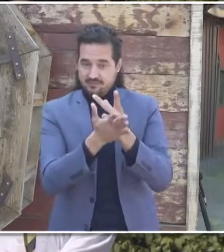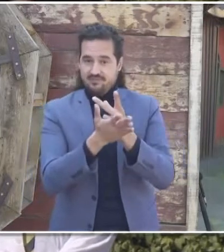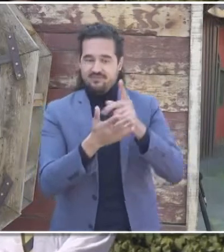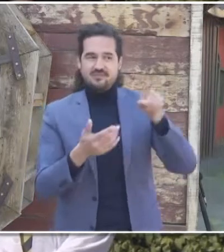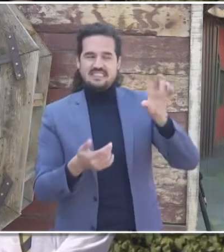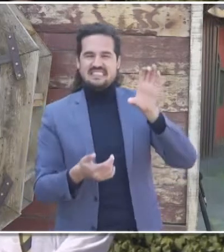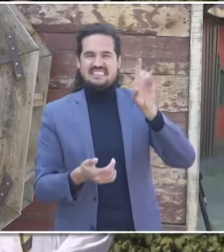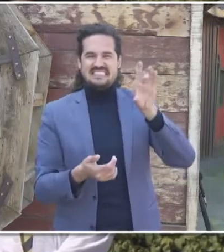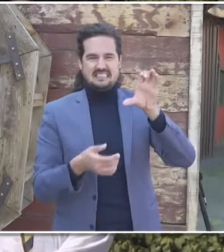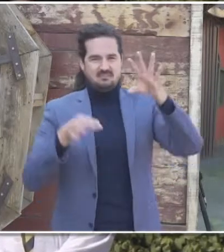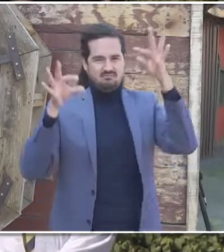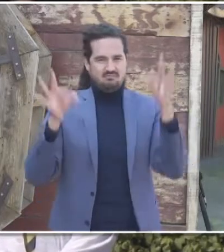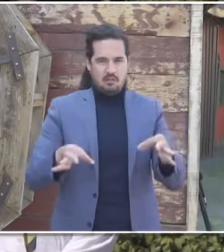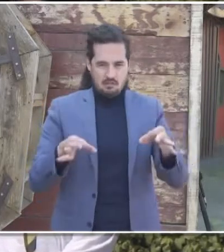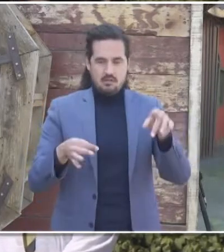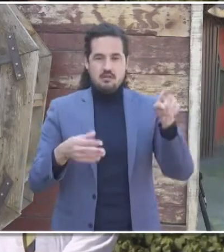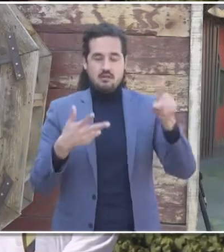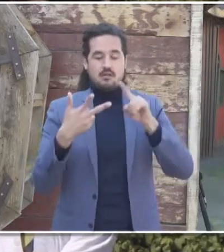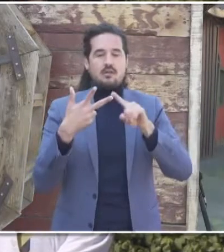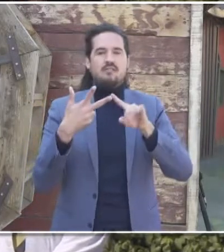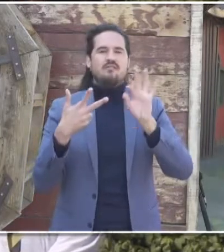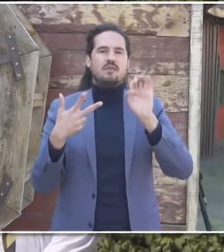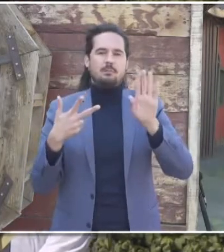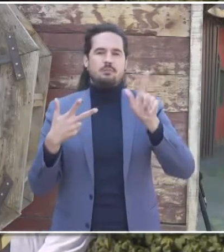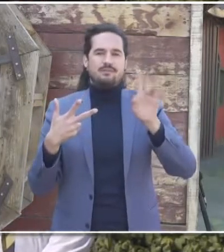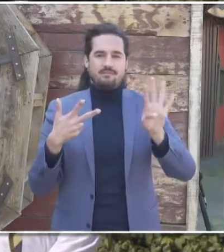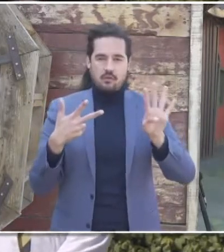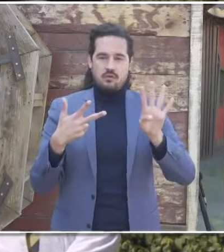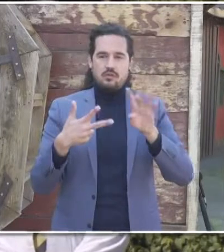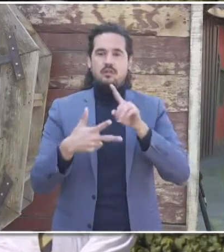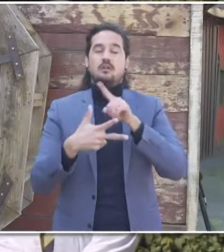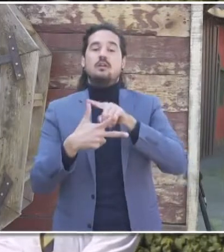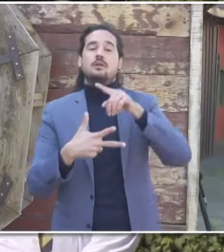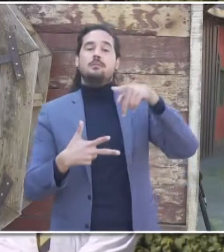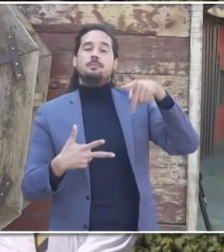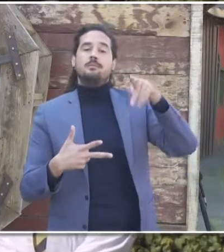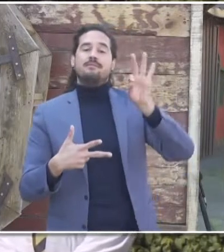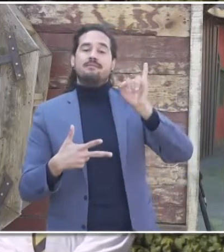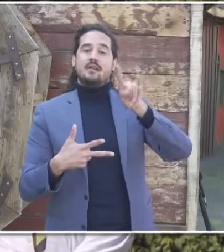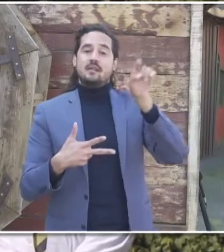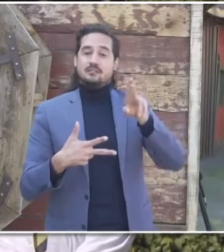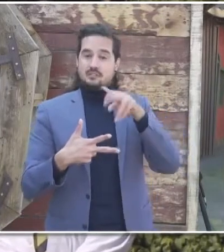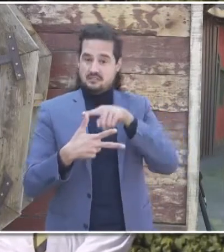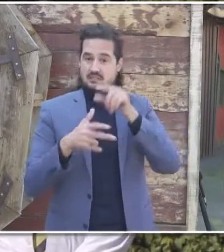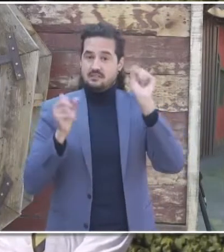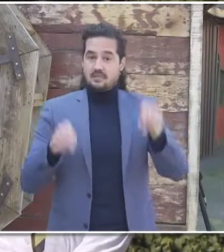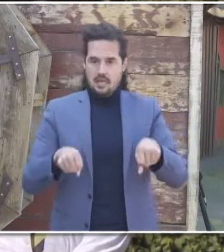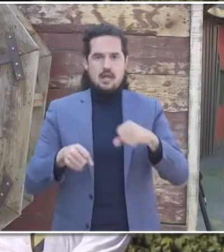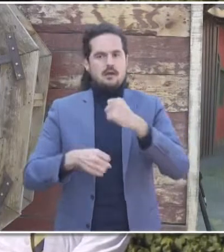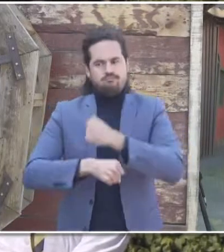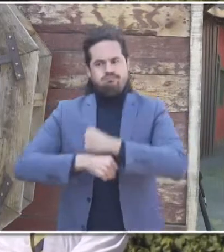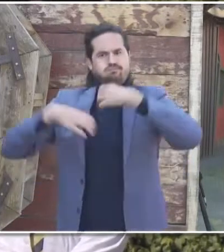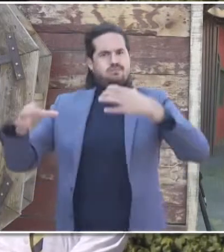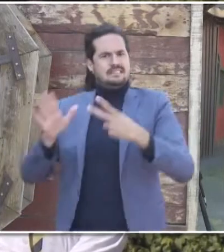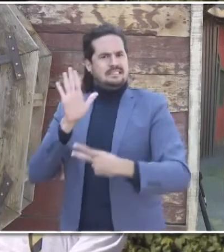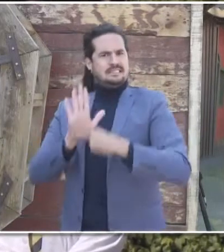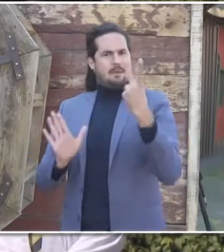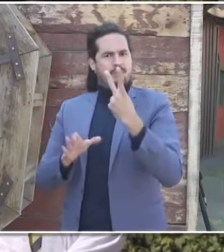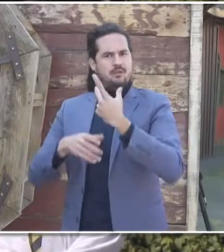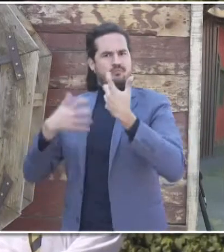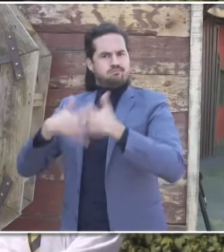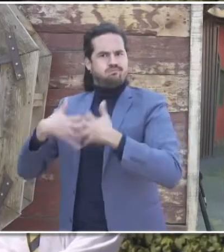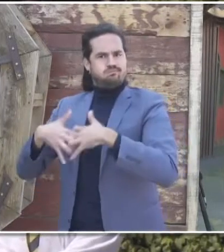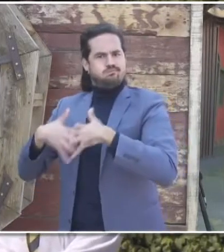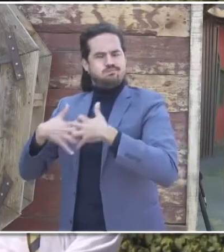also indicated that they think they can double production before the end of the year, and they've been able to shorten their vaccine development time from 110